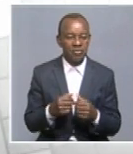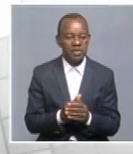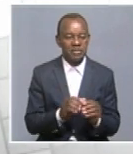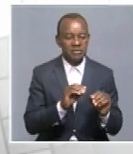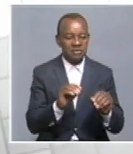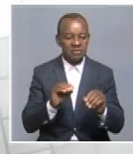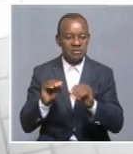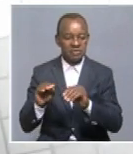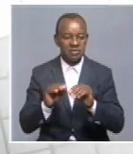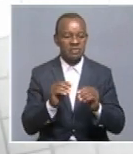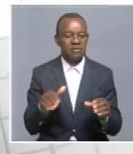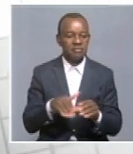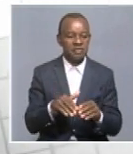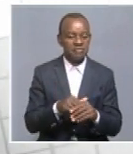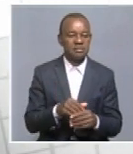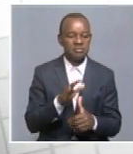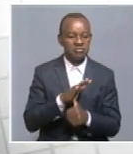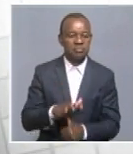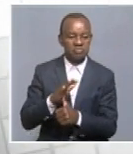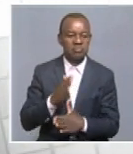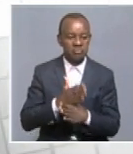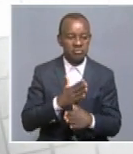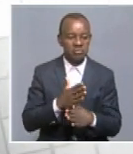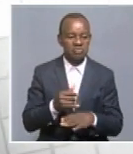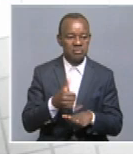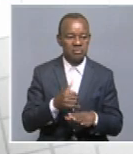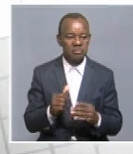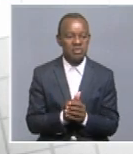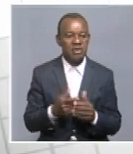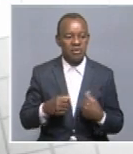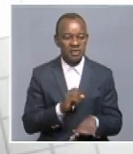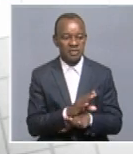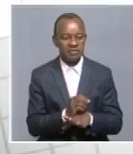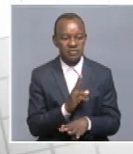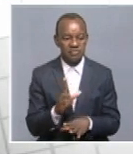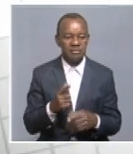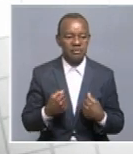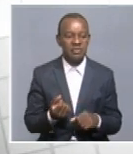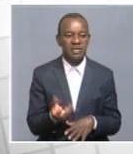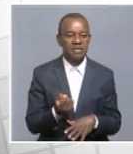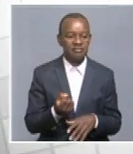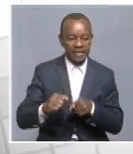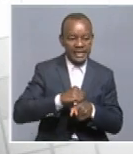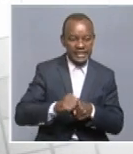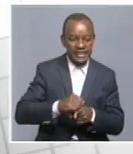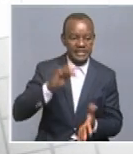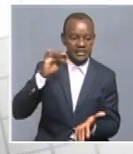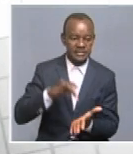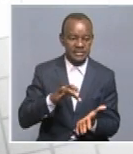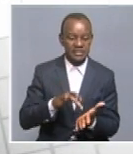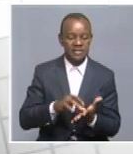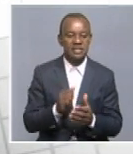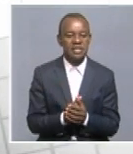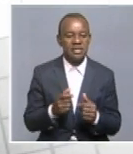mitigate harassment at workplaces. And luckily for us, we have a training center where we train and